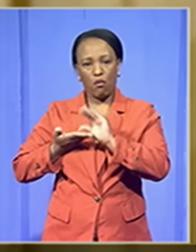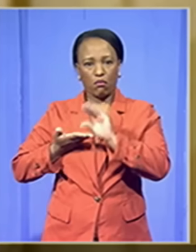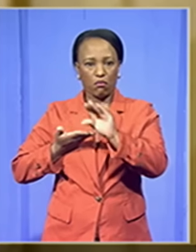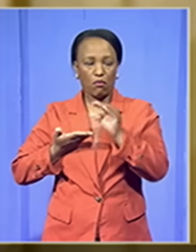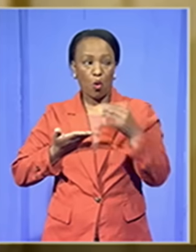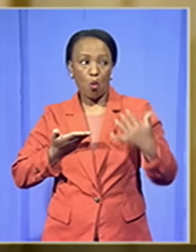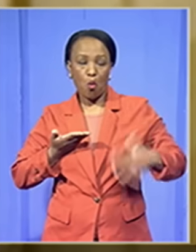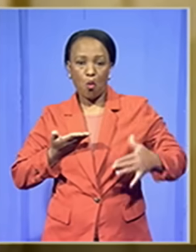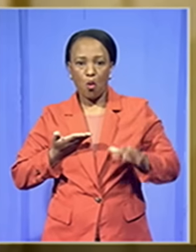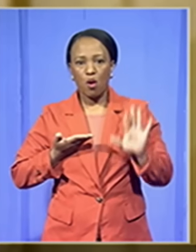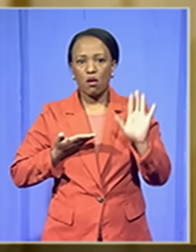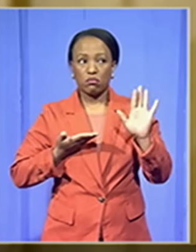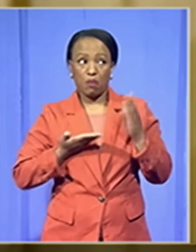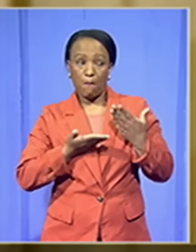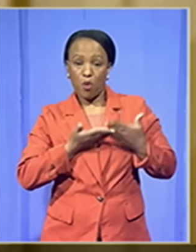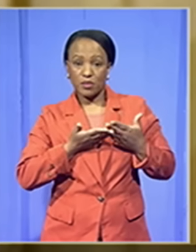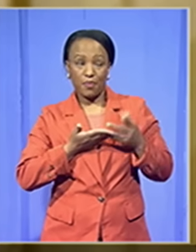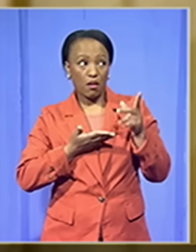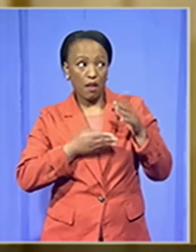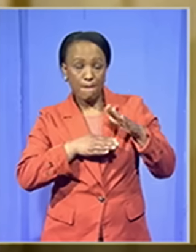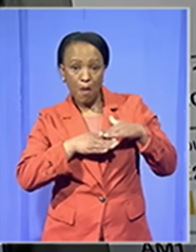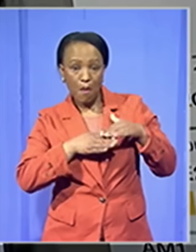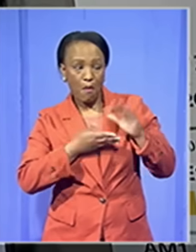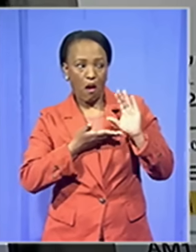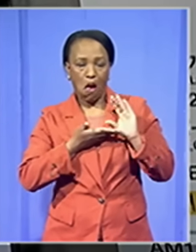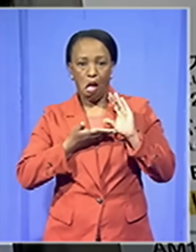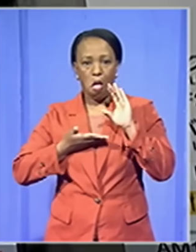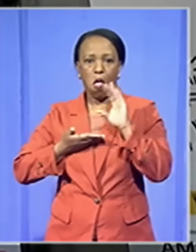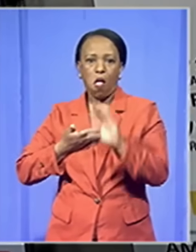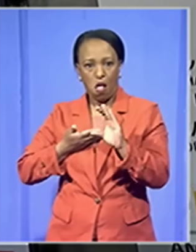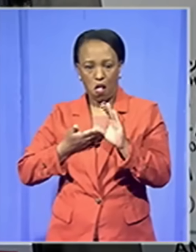for further investments does exist.